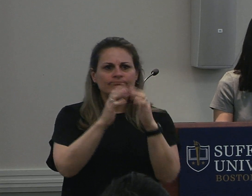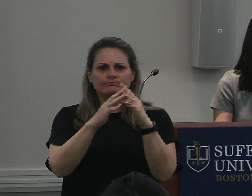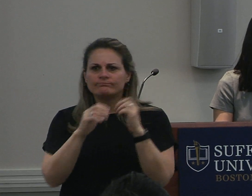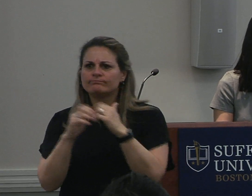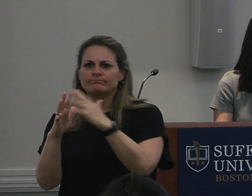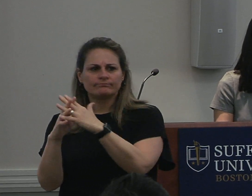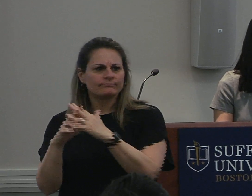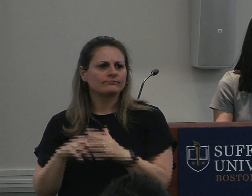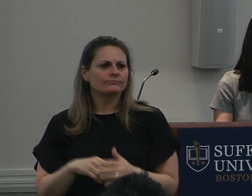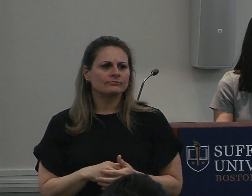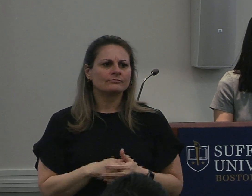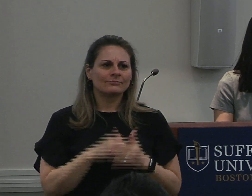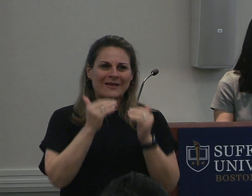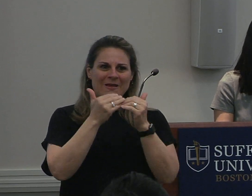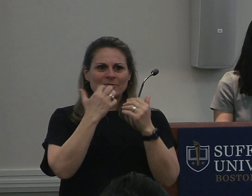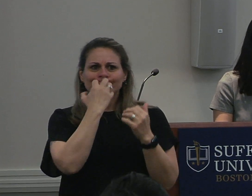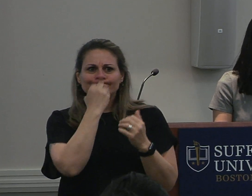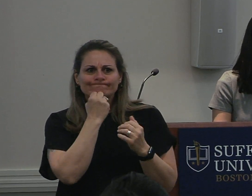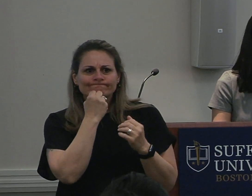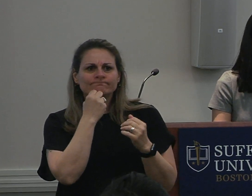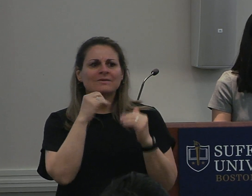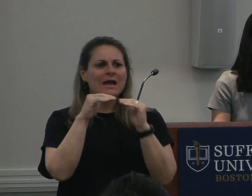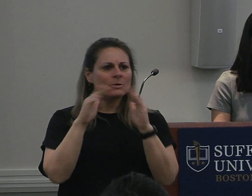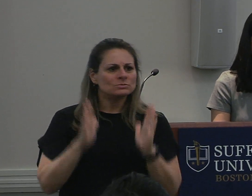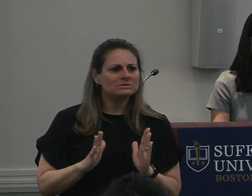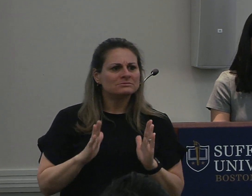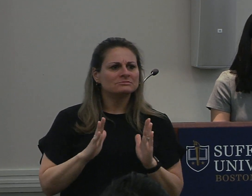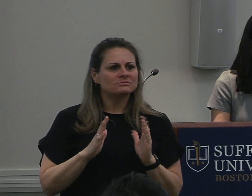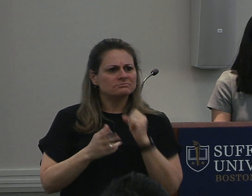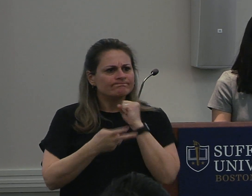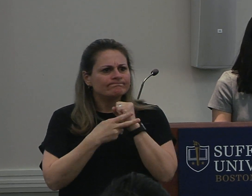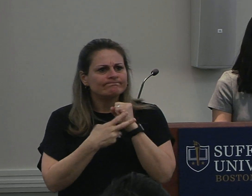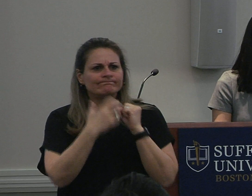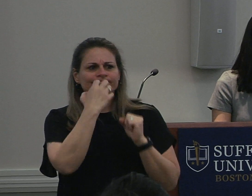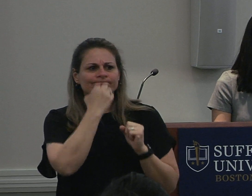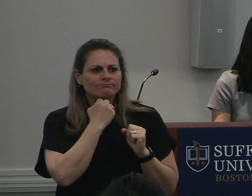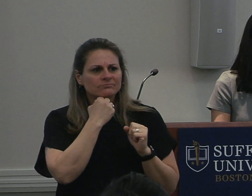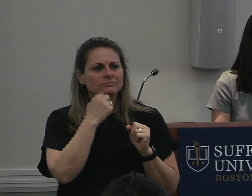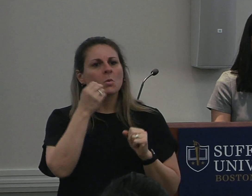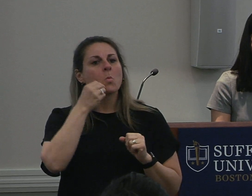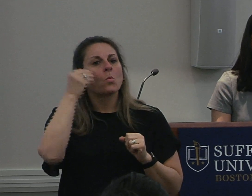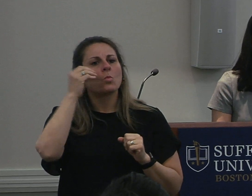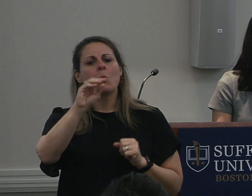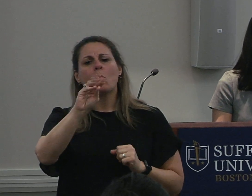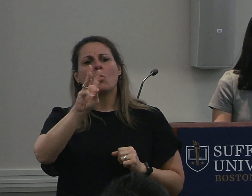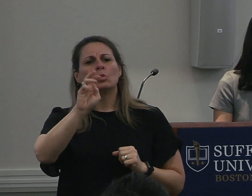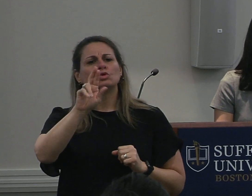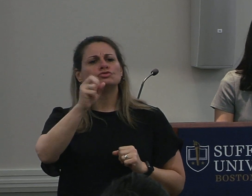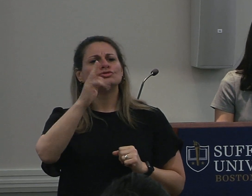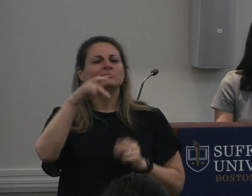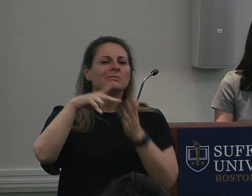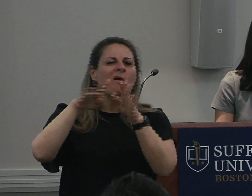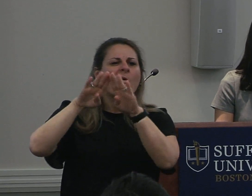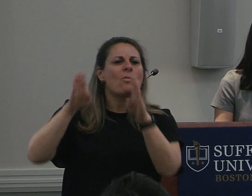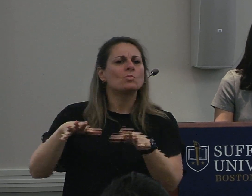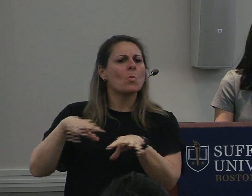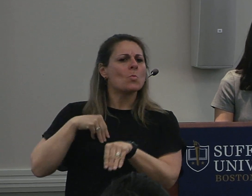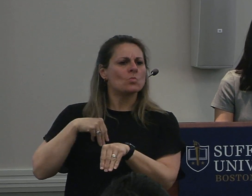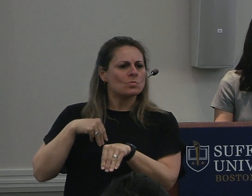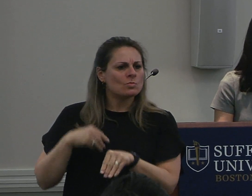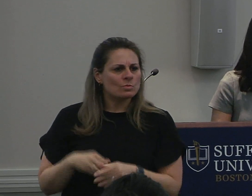ownership. We know that transportation has been a big issue, and we, even just